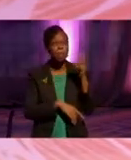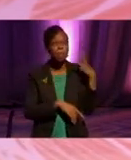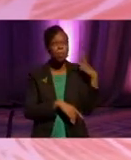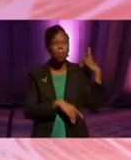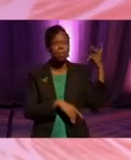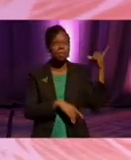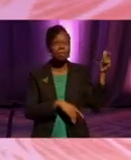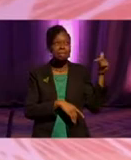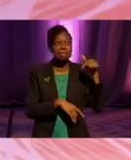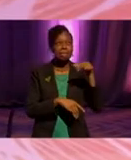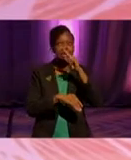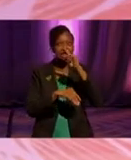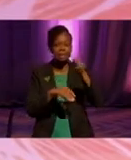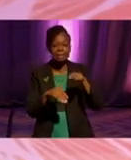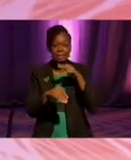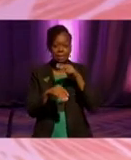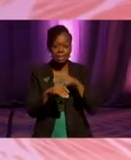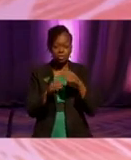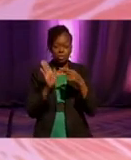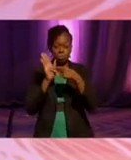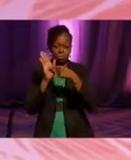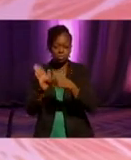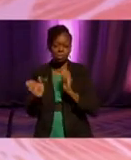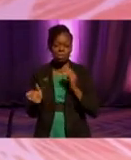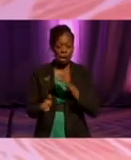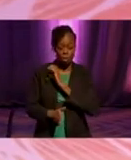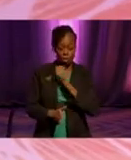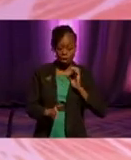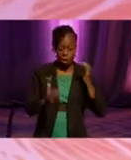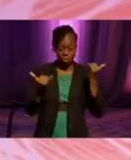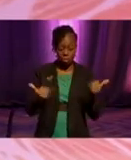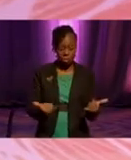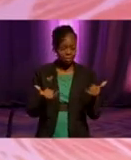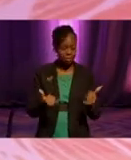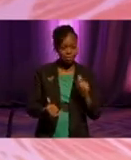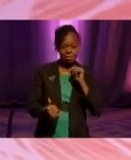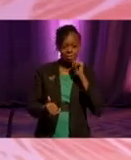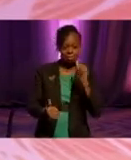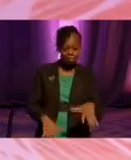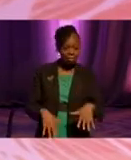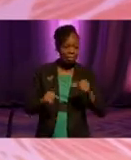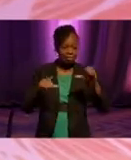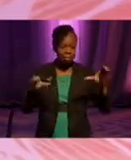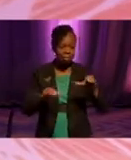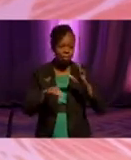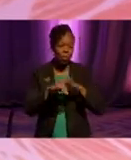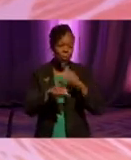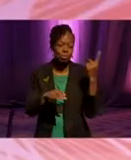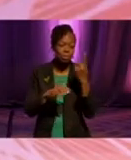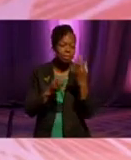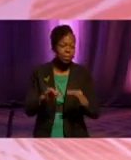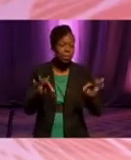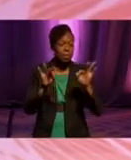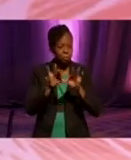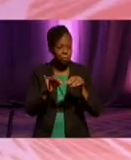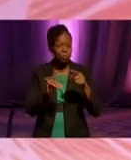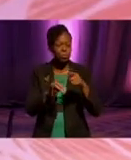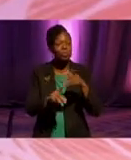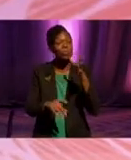This is a national summit, and our Congress right now is not taking action on something important to